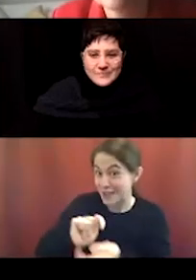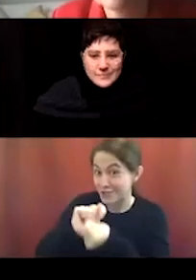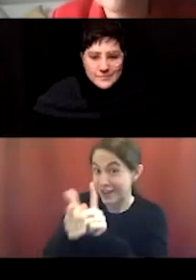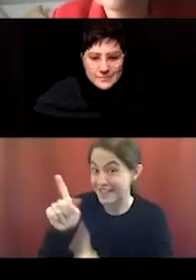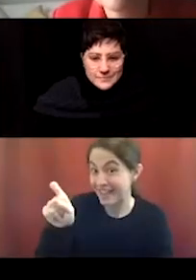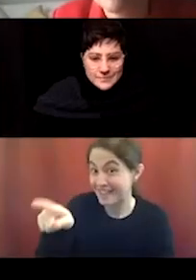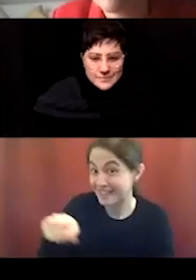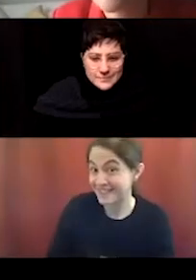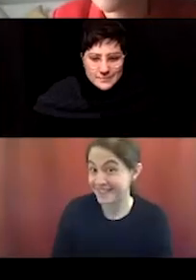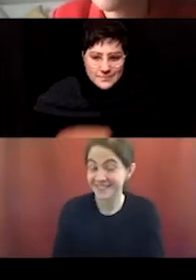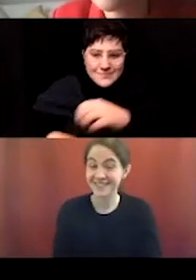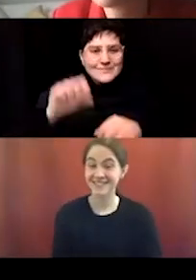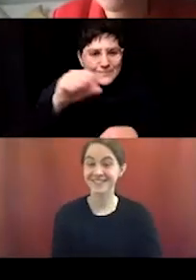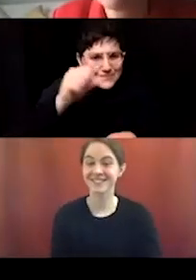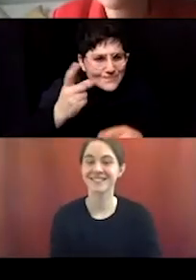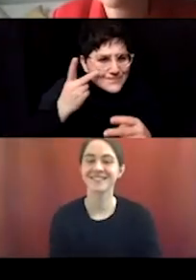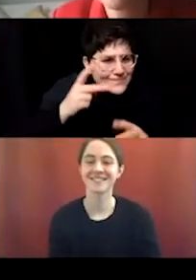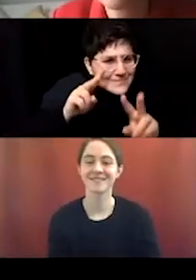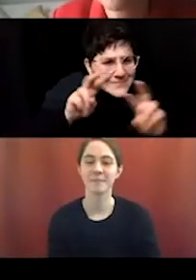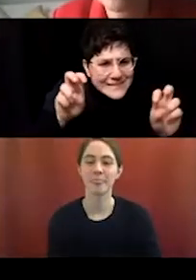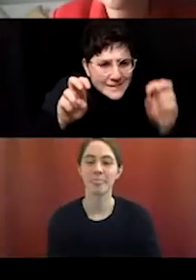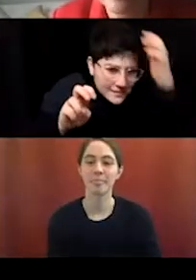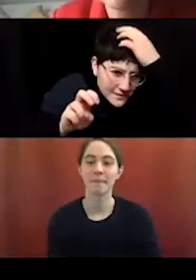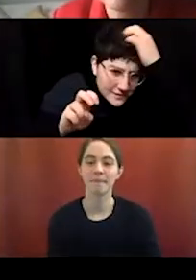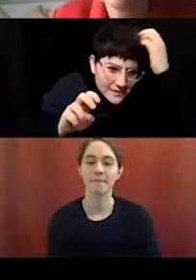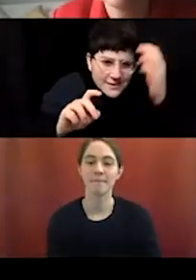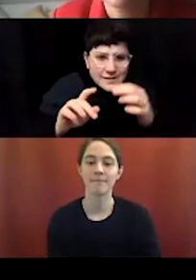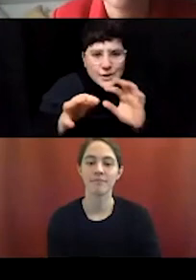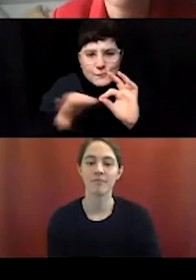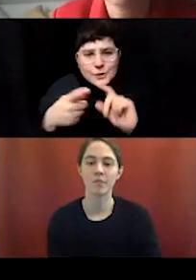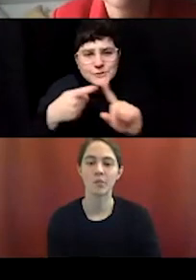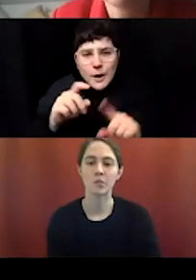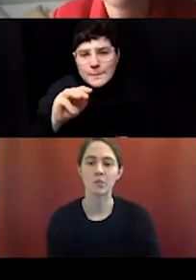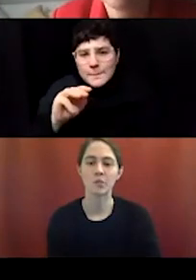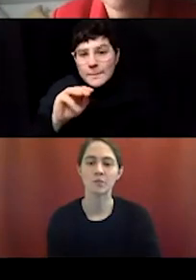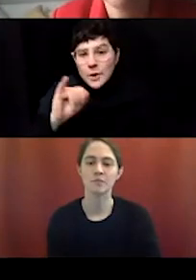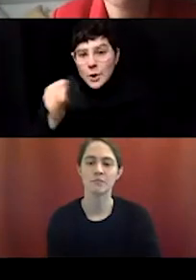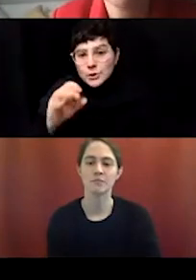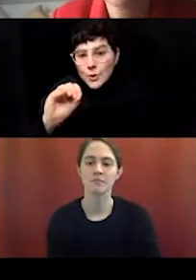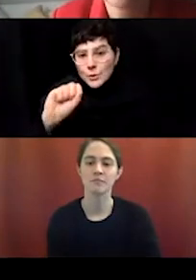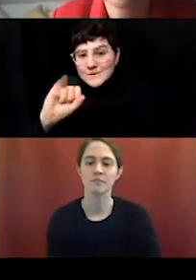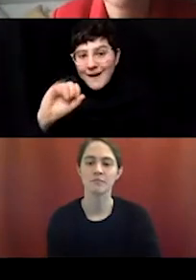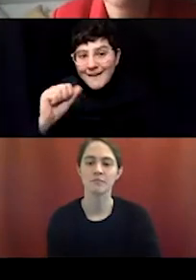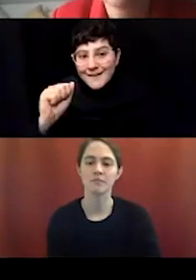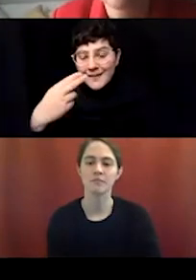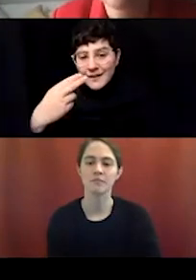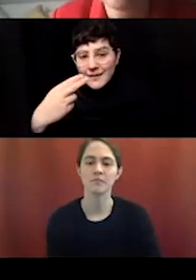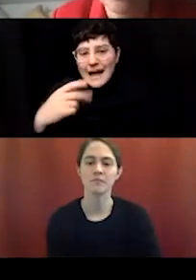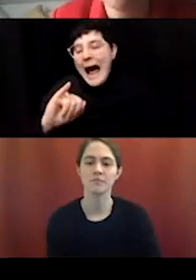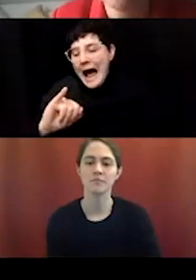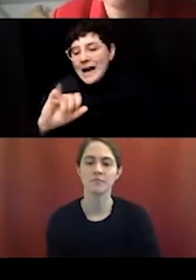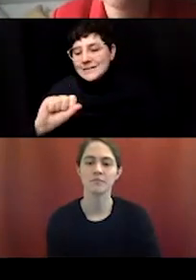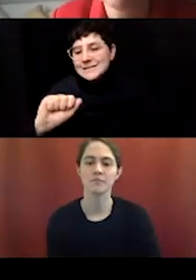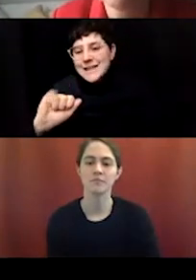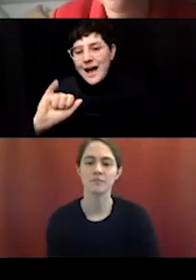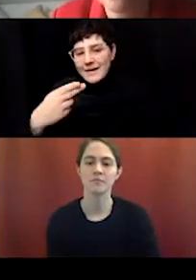Yes, it says, I think it's a verse from Isaiah, and it says Right. from the Bible, from Isaiah, and it says, I think I